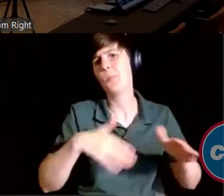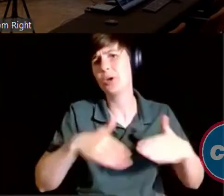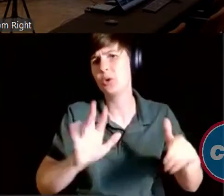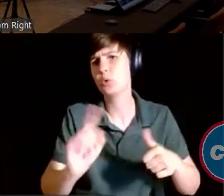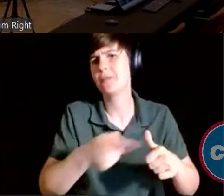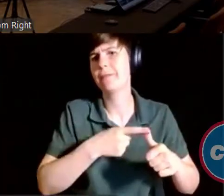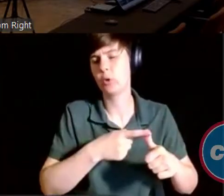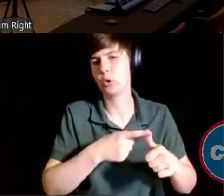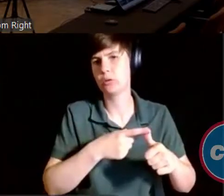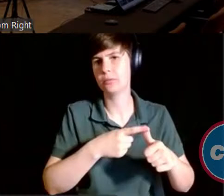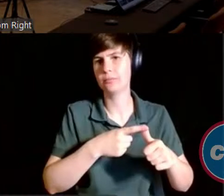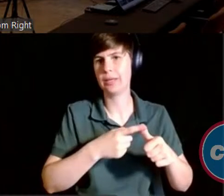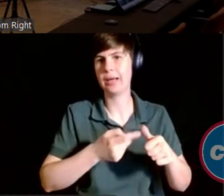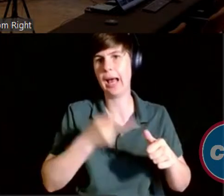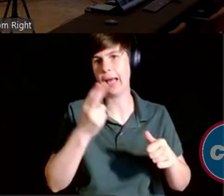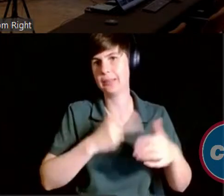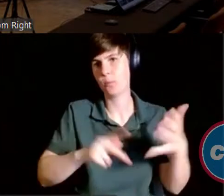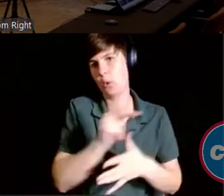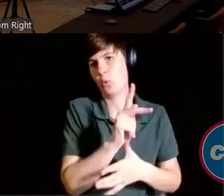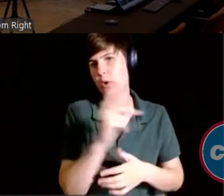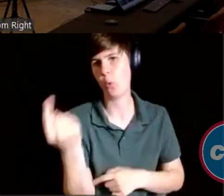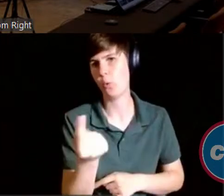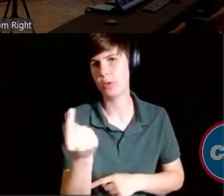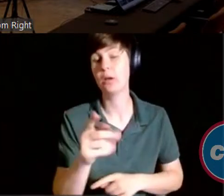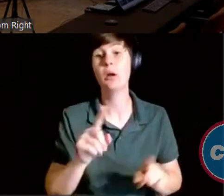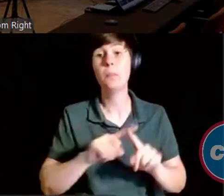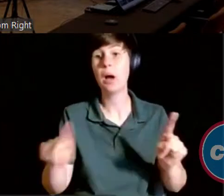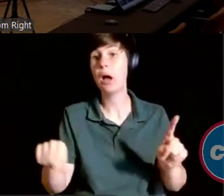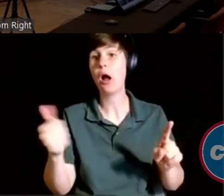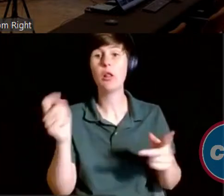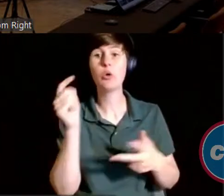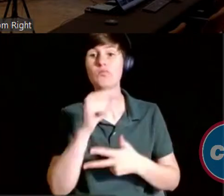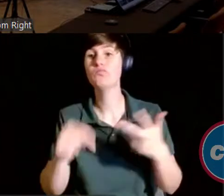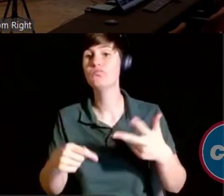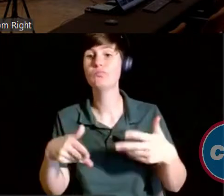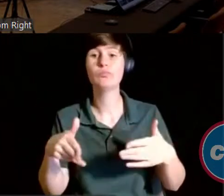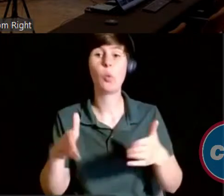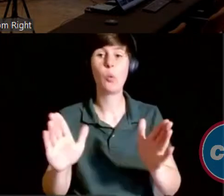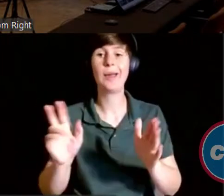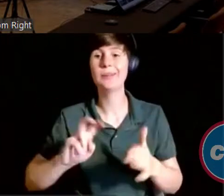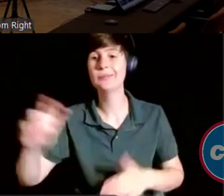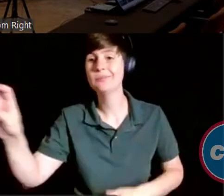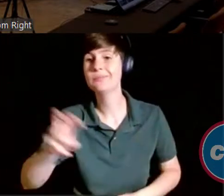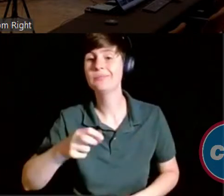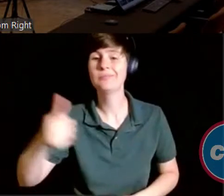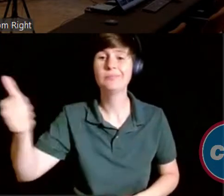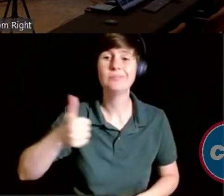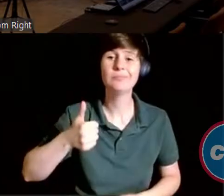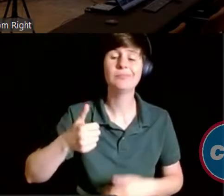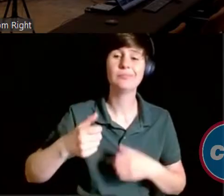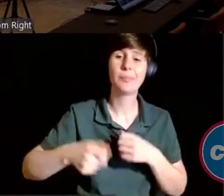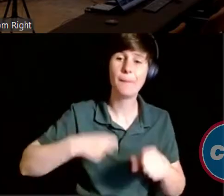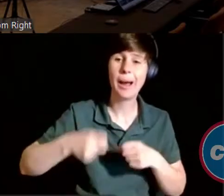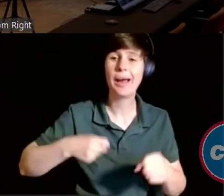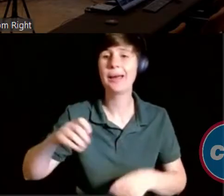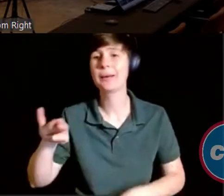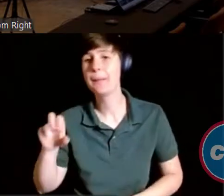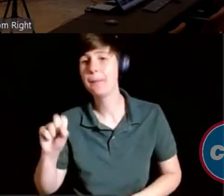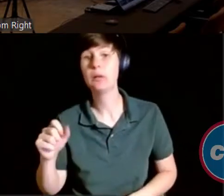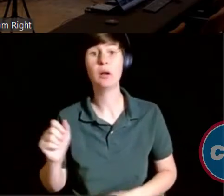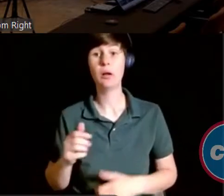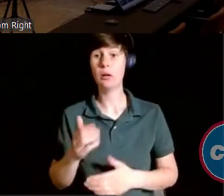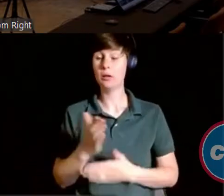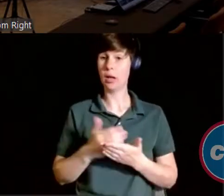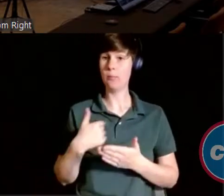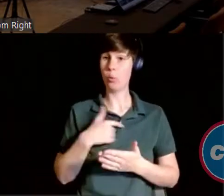modal priority. Let me put that out there. But within the other modes, vehicular, transit, and bike, you know, some streets we prioritize bike treatments on,